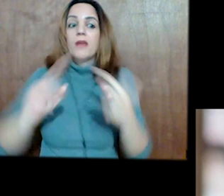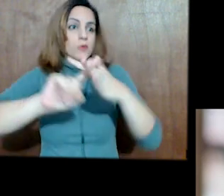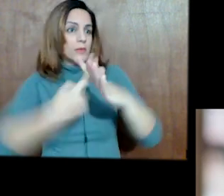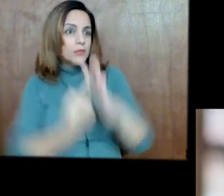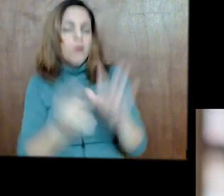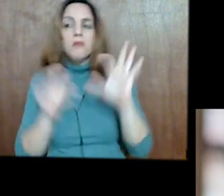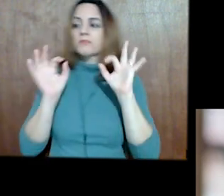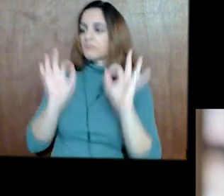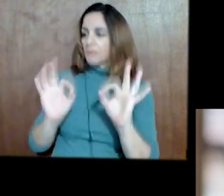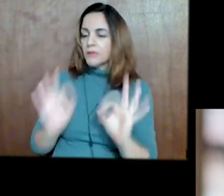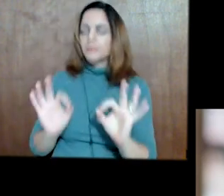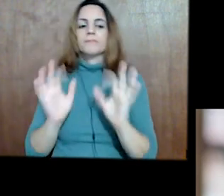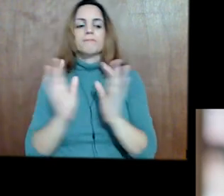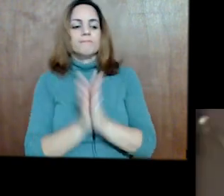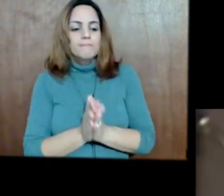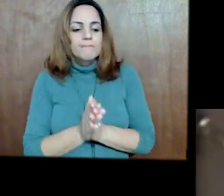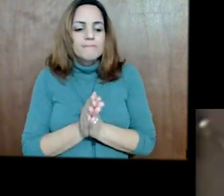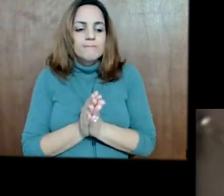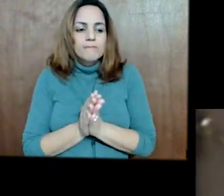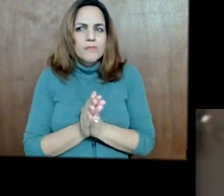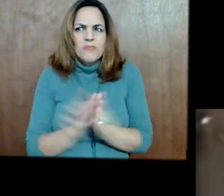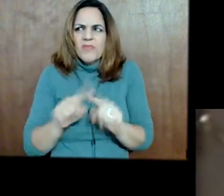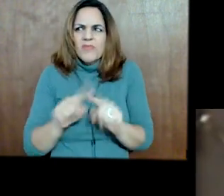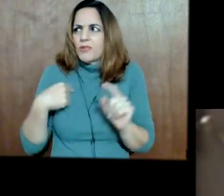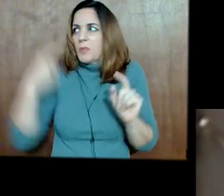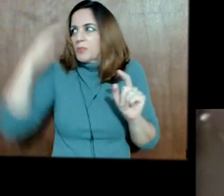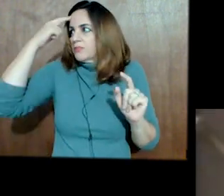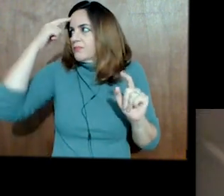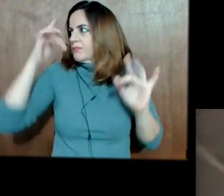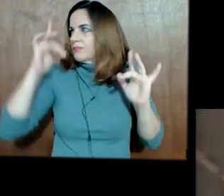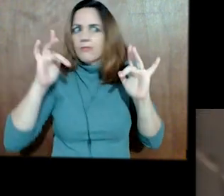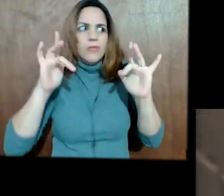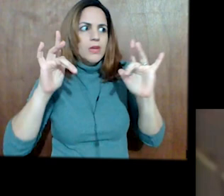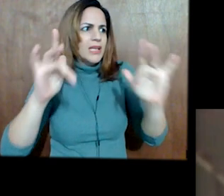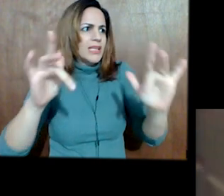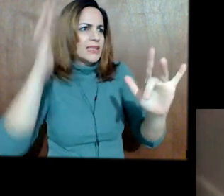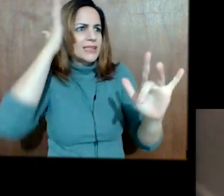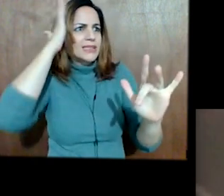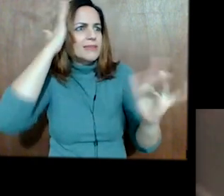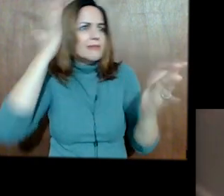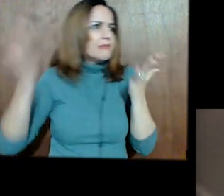The garden is almost empty because they just started letting people in.